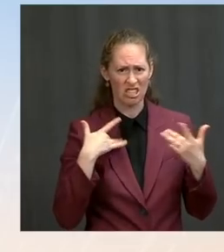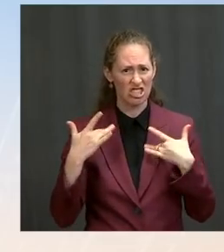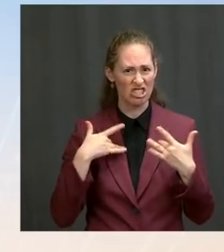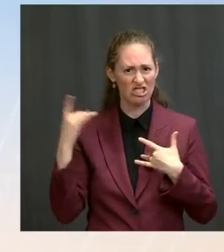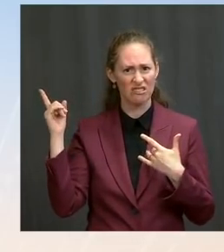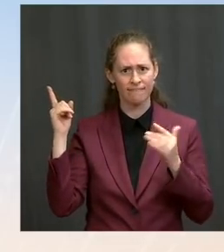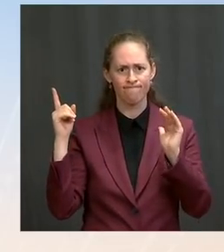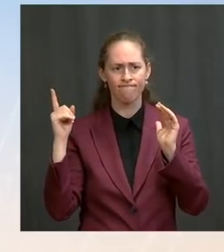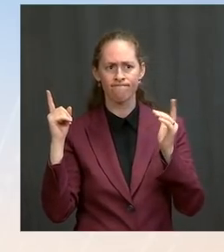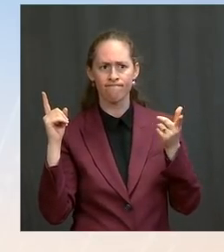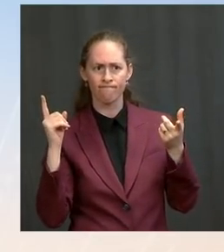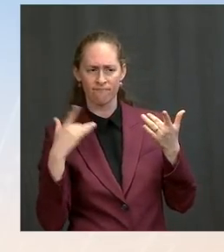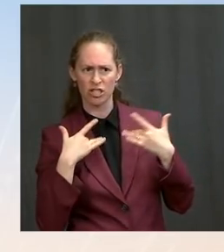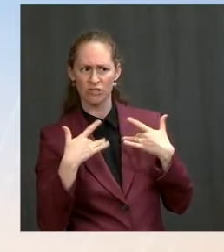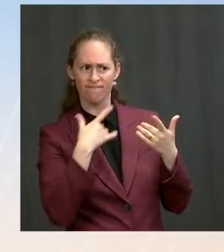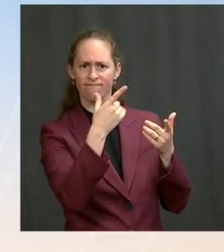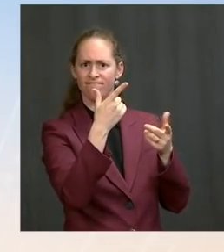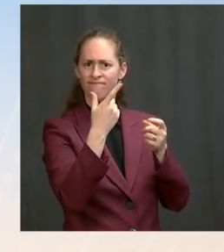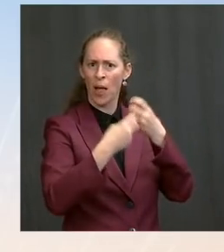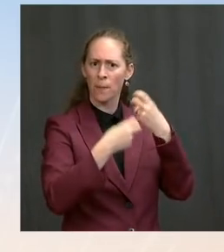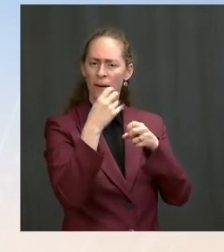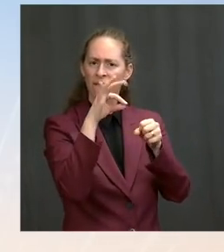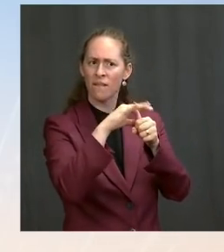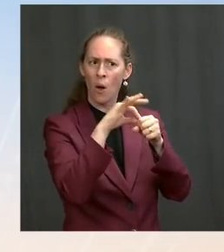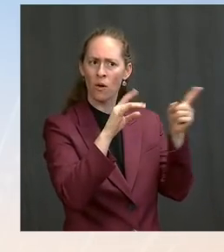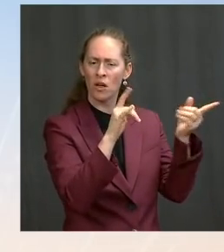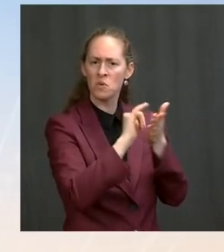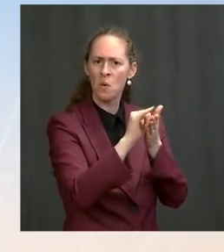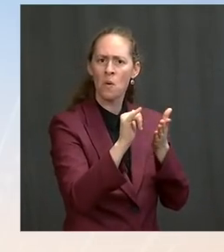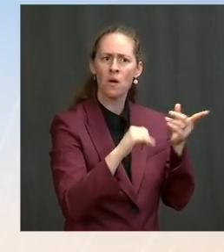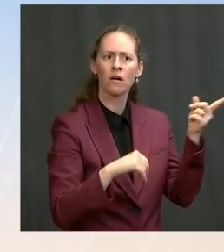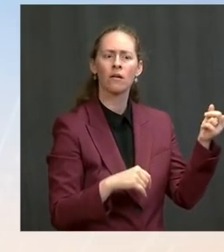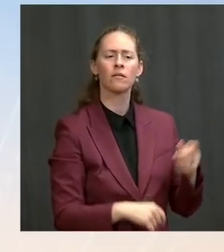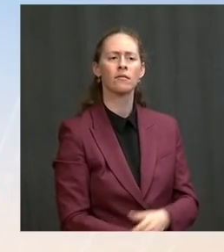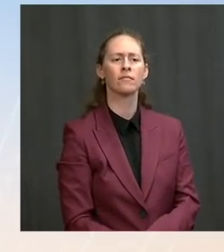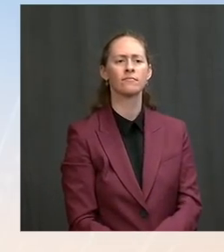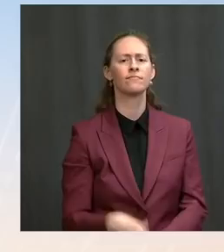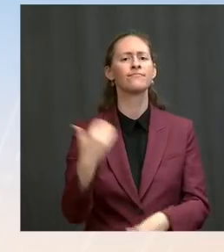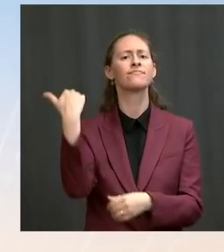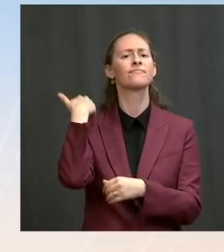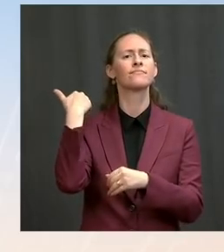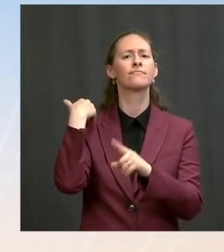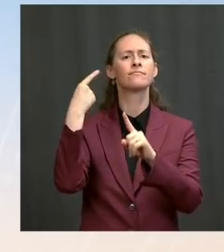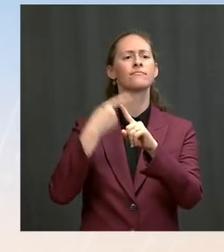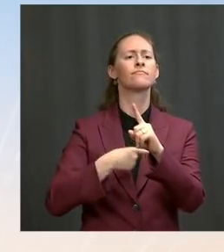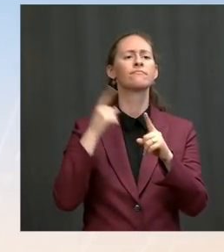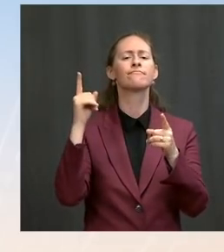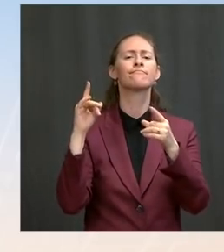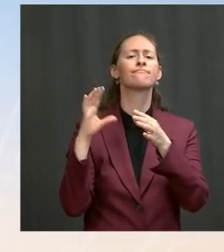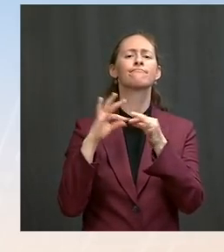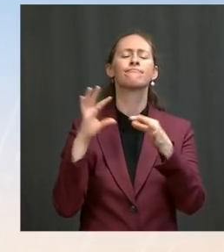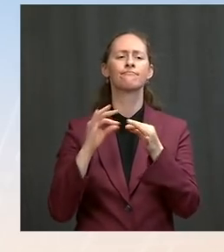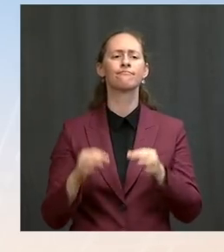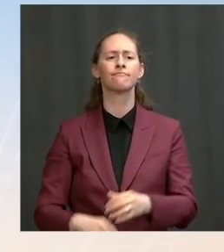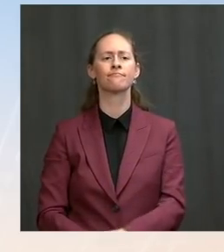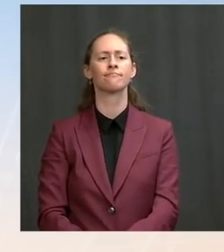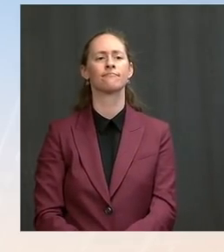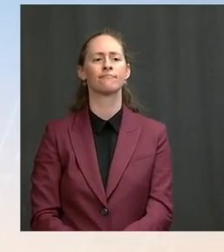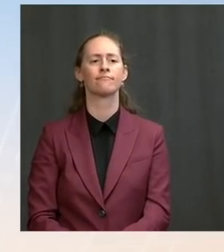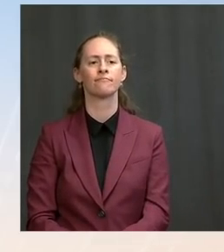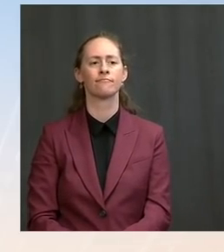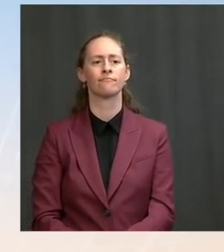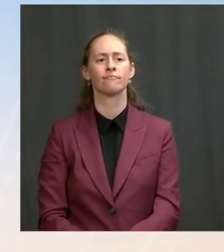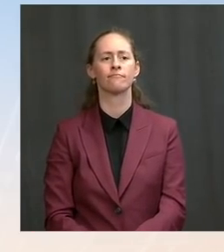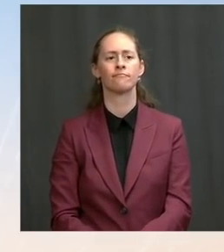on in New York, given the fact the president had said earlier this month in his statement that the work ahead of us is to make voting accessible to all